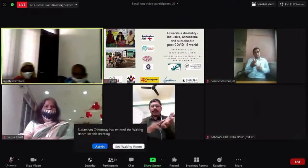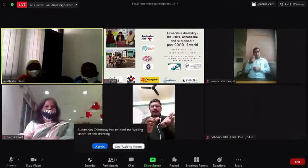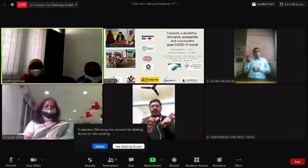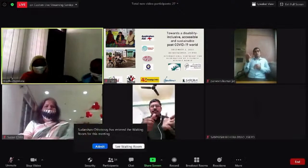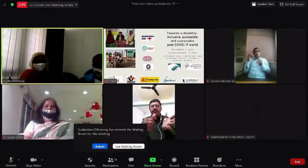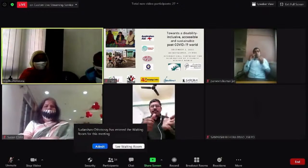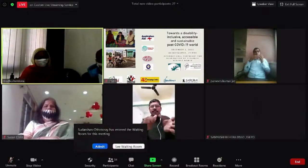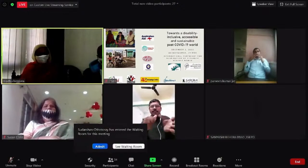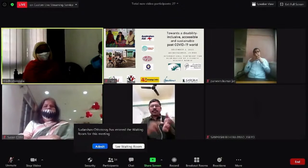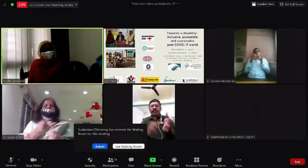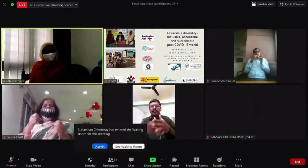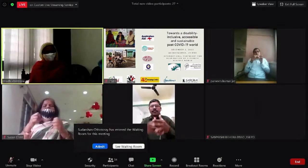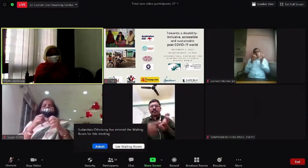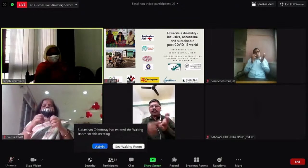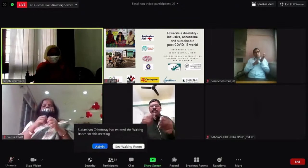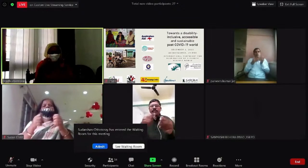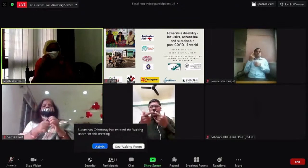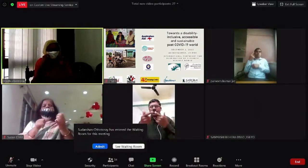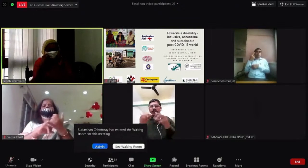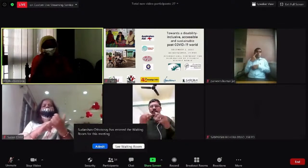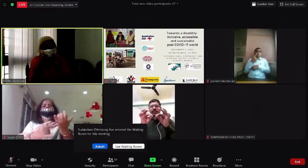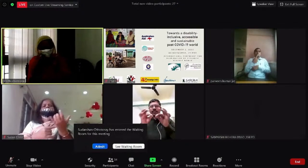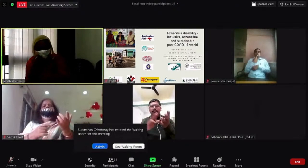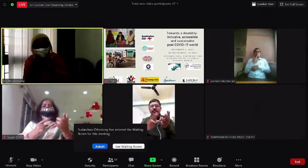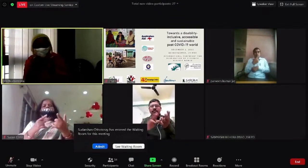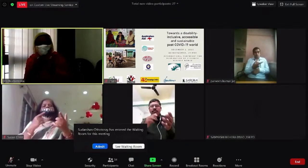is from Swabi Basti.